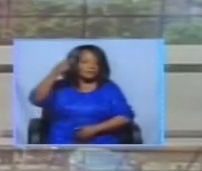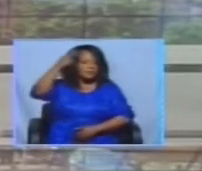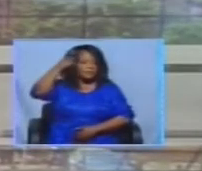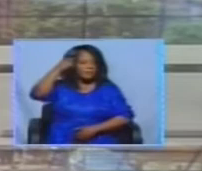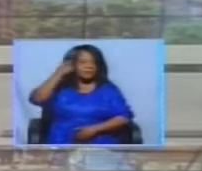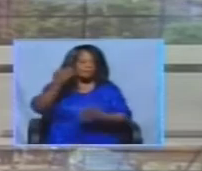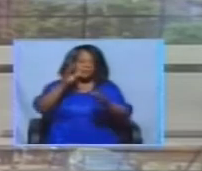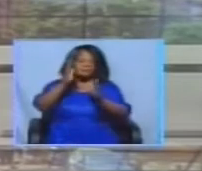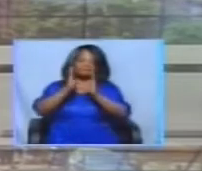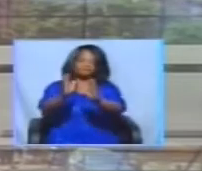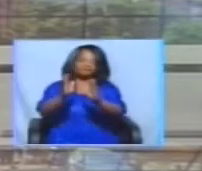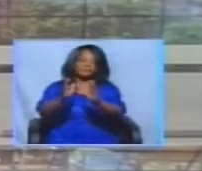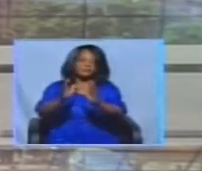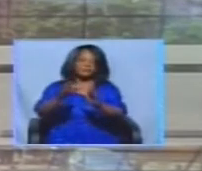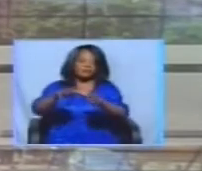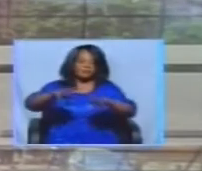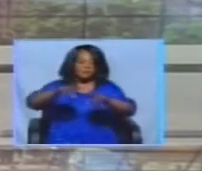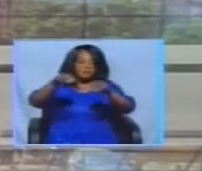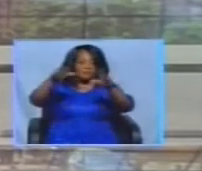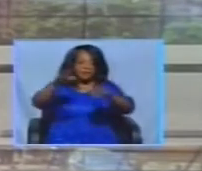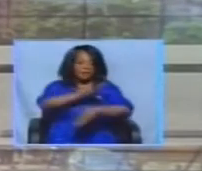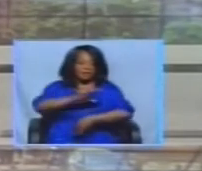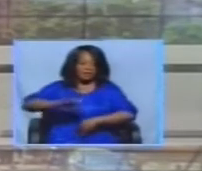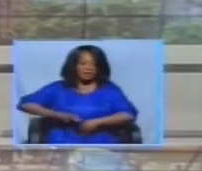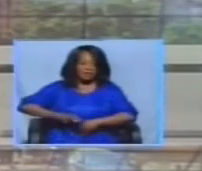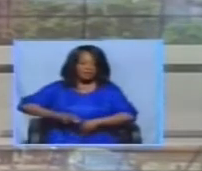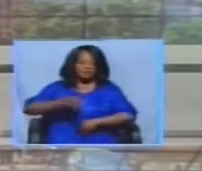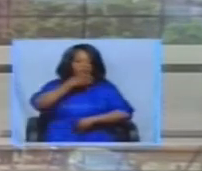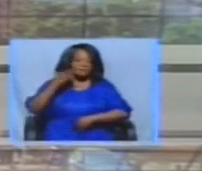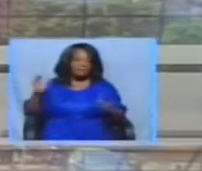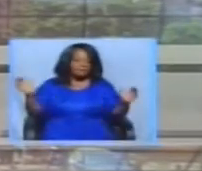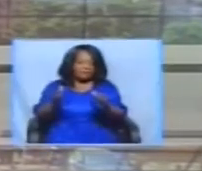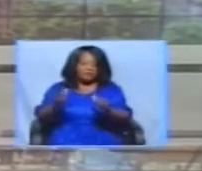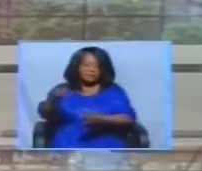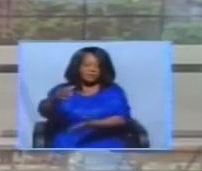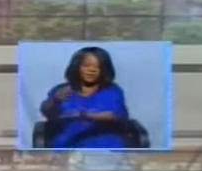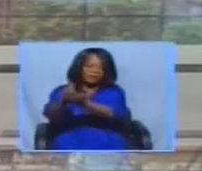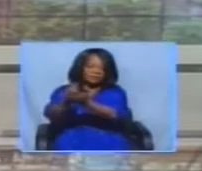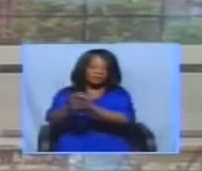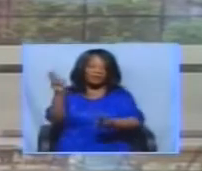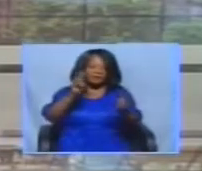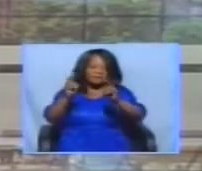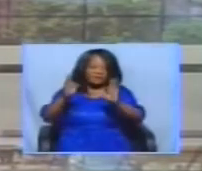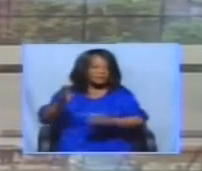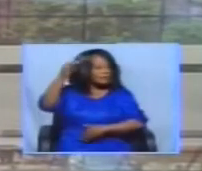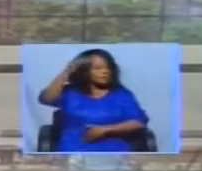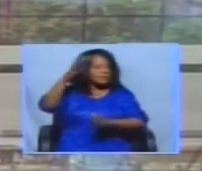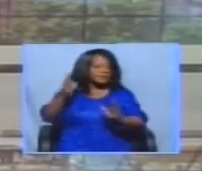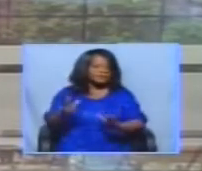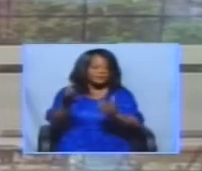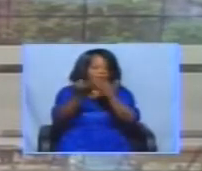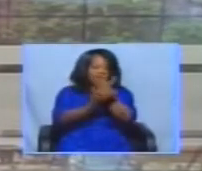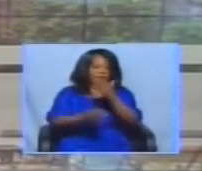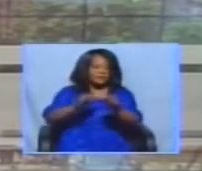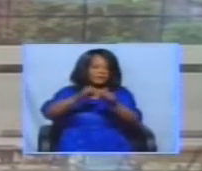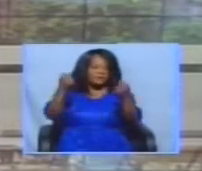set up more solar milling plants to benefit small-scale farmers across the country. Visiting Chinese Minister of Foreign Affairs Wang Yi